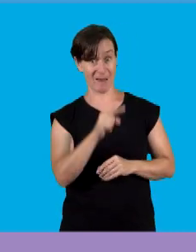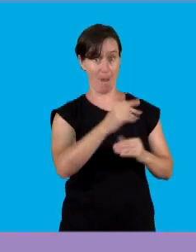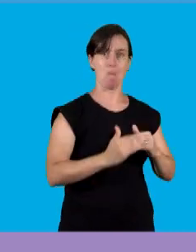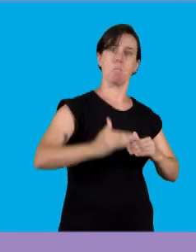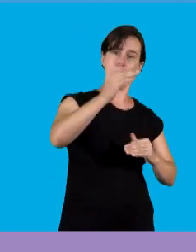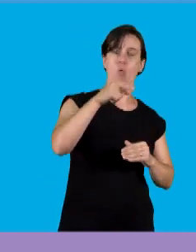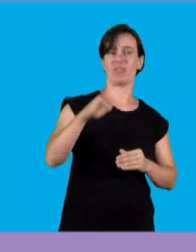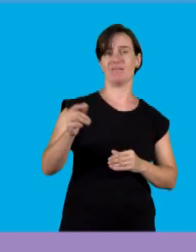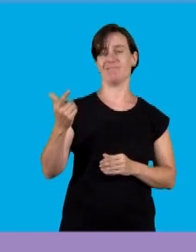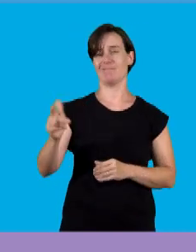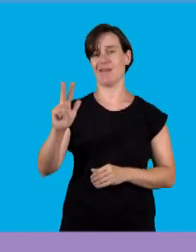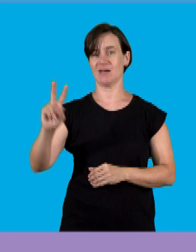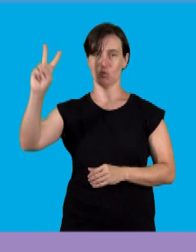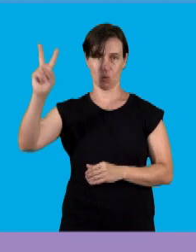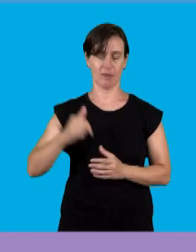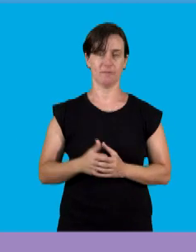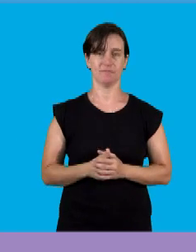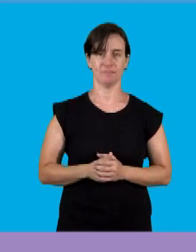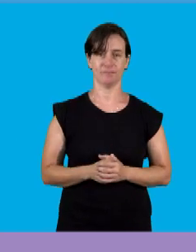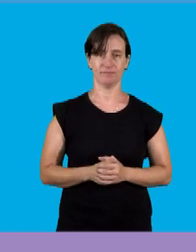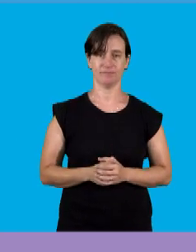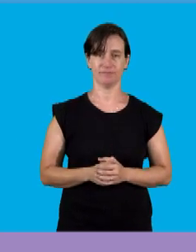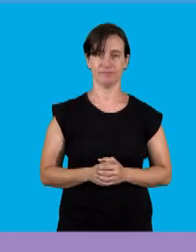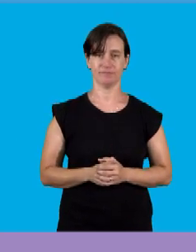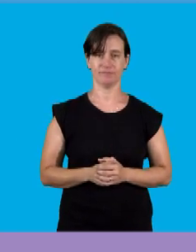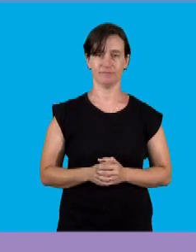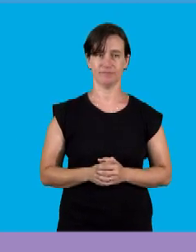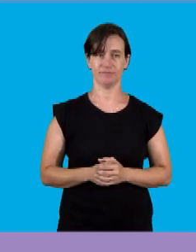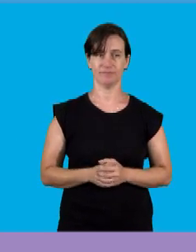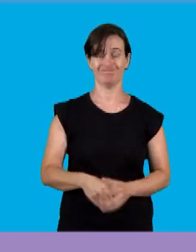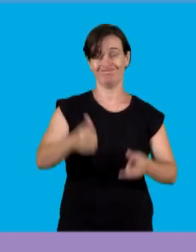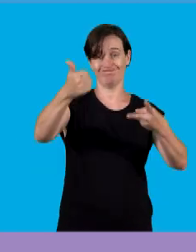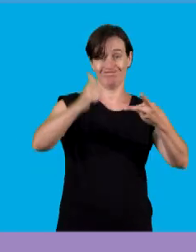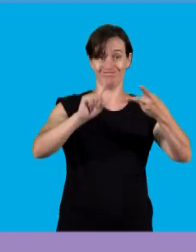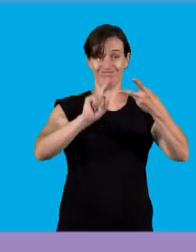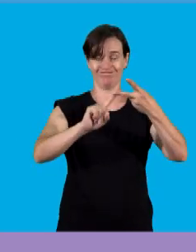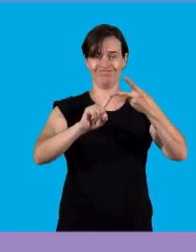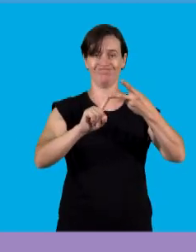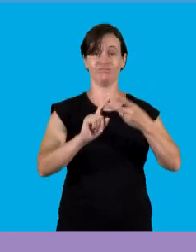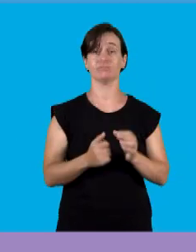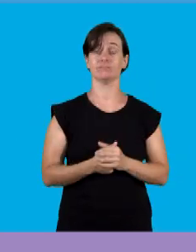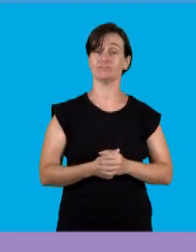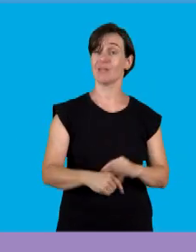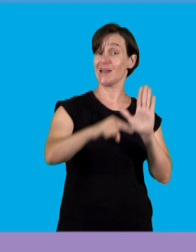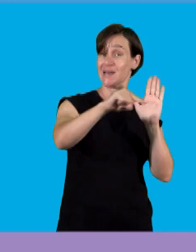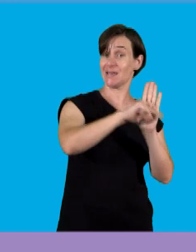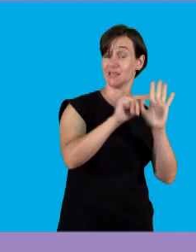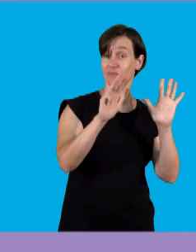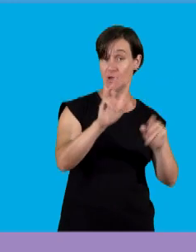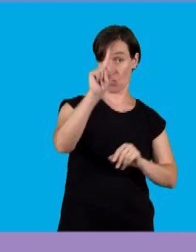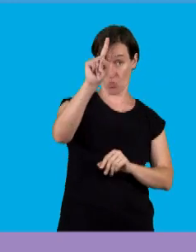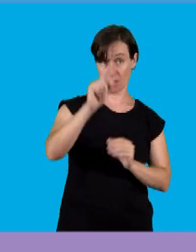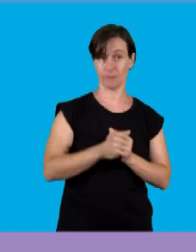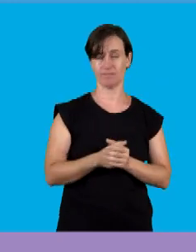is bigger than 8 exponent 2. Let's look at the next one there. We have been given there a